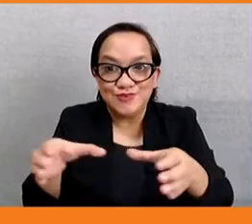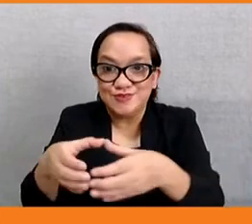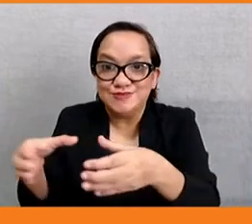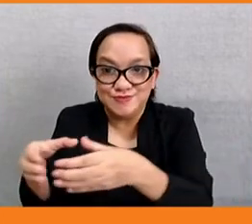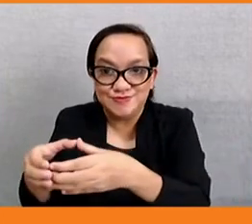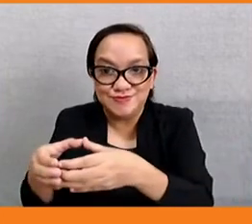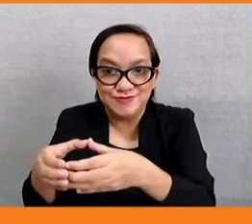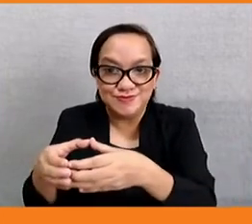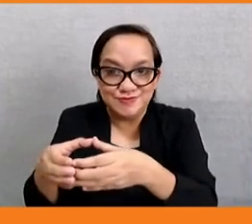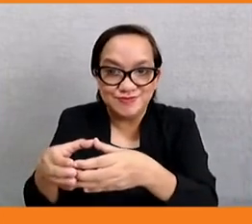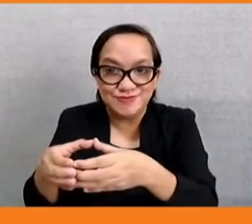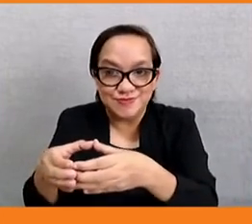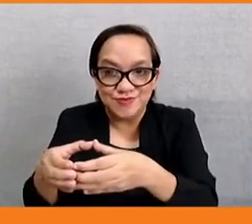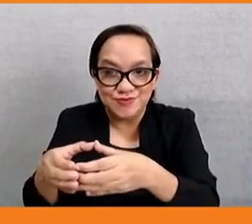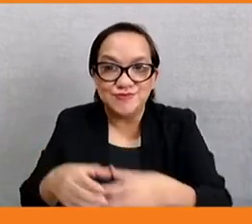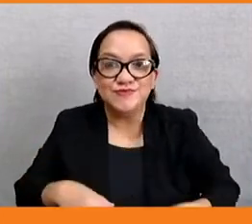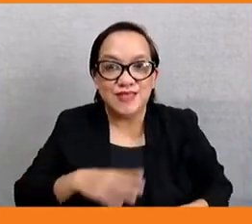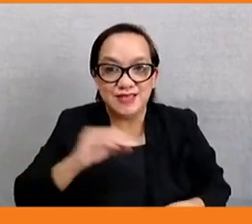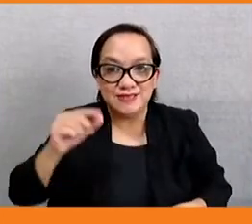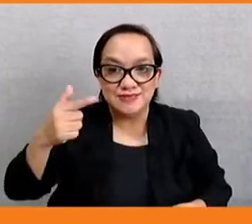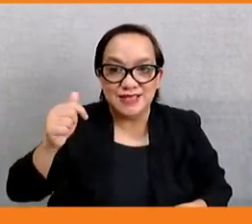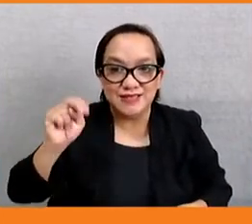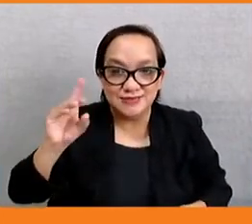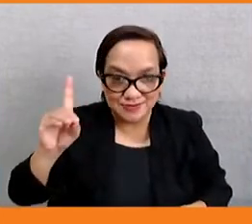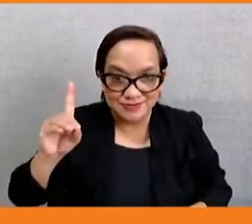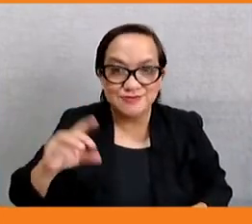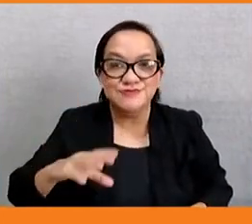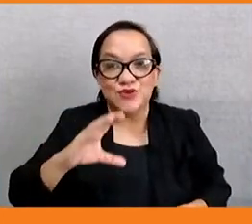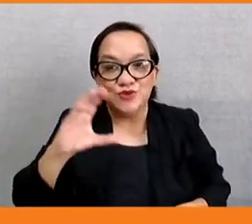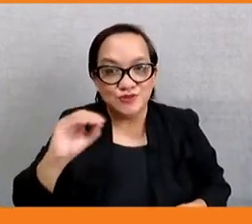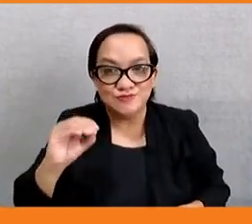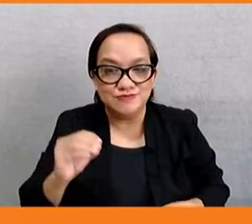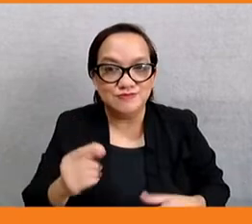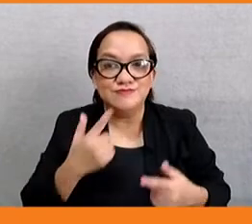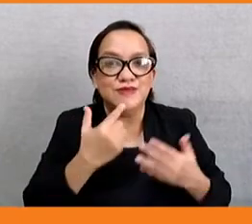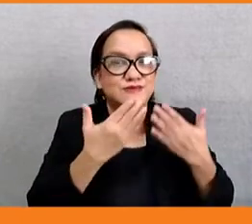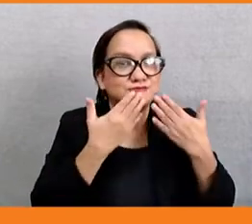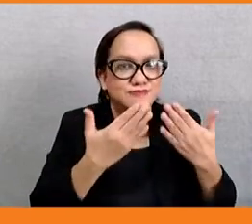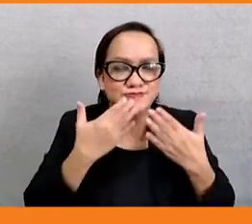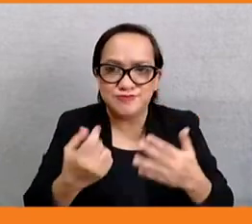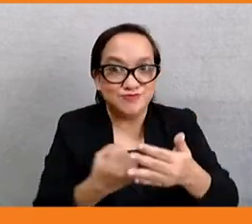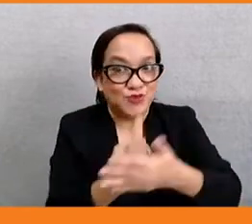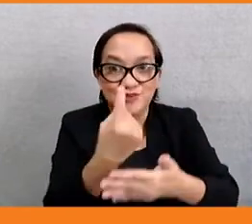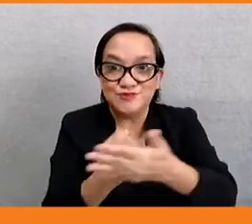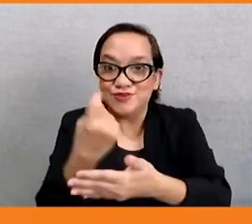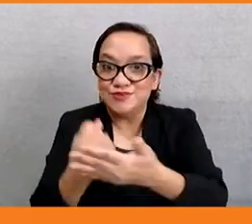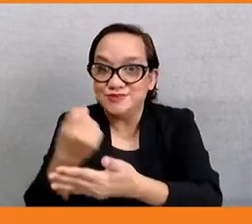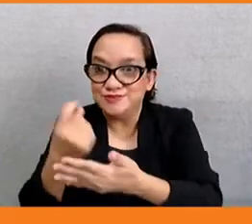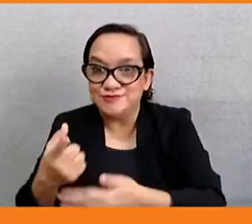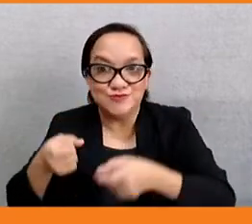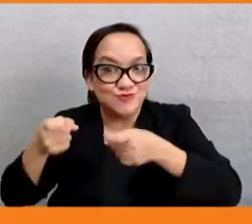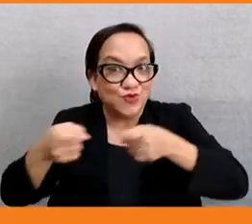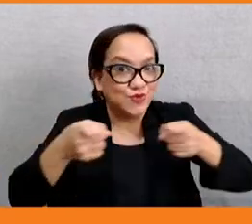organizations, I thank you for providing this opportunity to meet the ADB management annually. This is a tradition